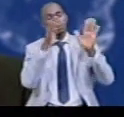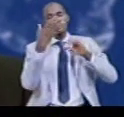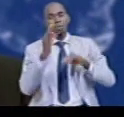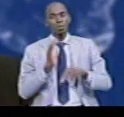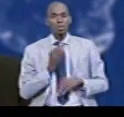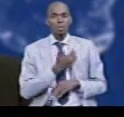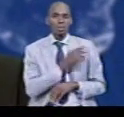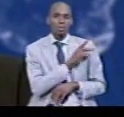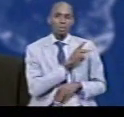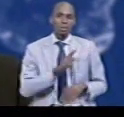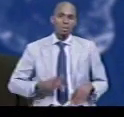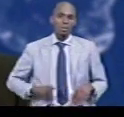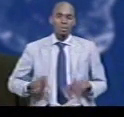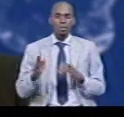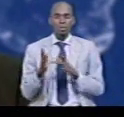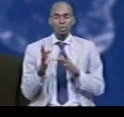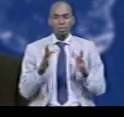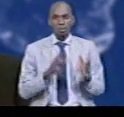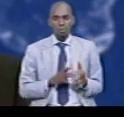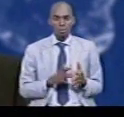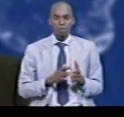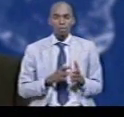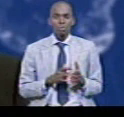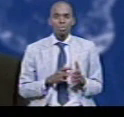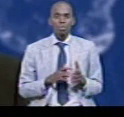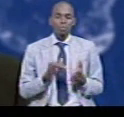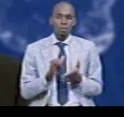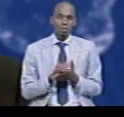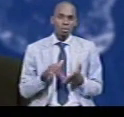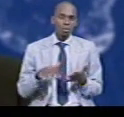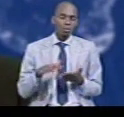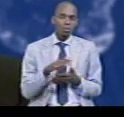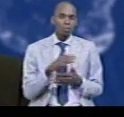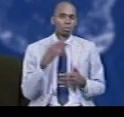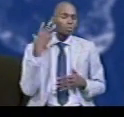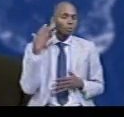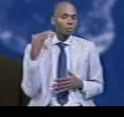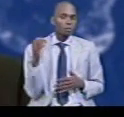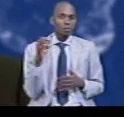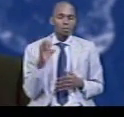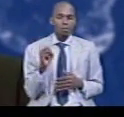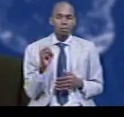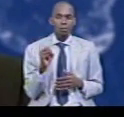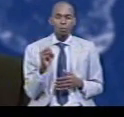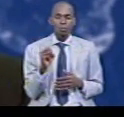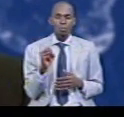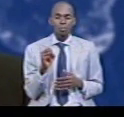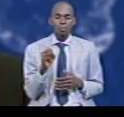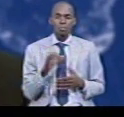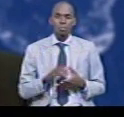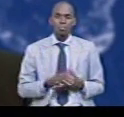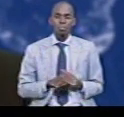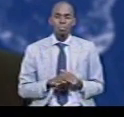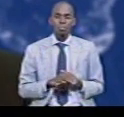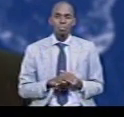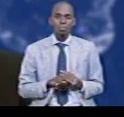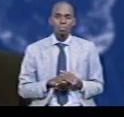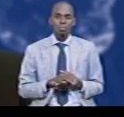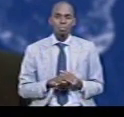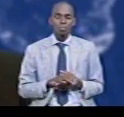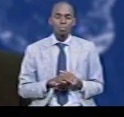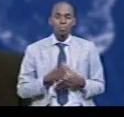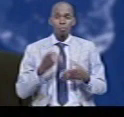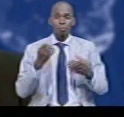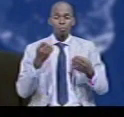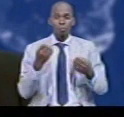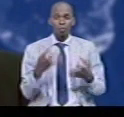Those songs come to us today from the sanctified lips and the pure melodies of psalmists from the nations, men and women who